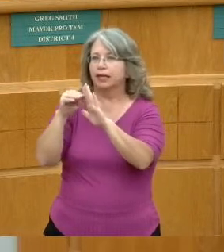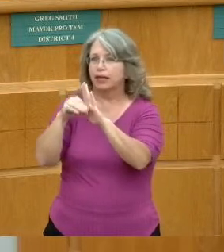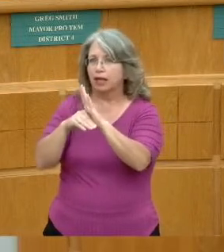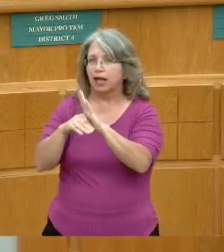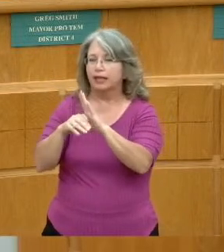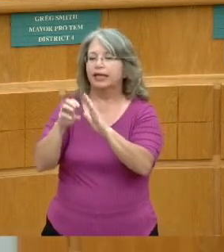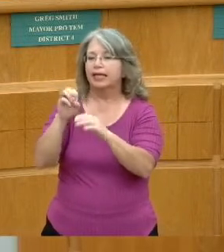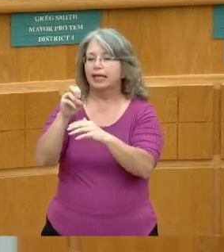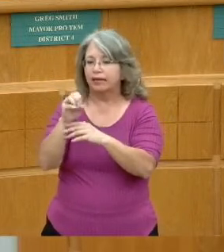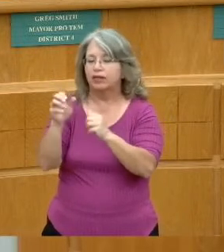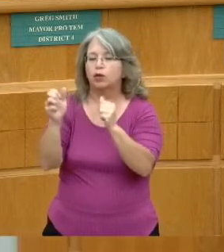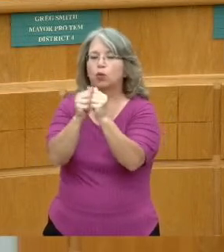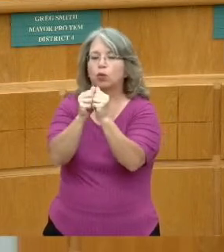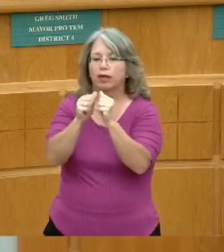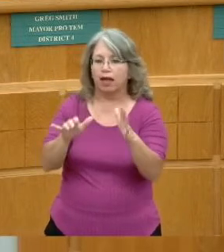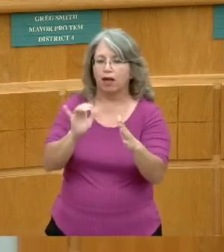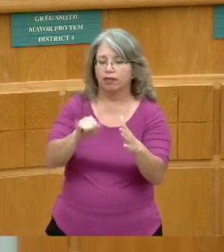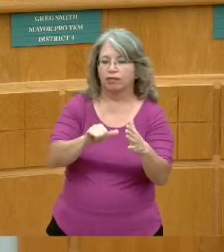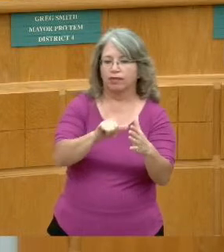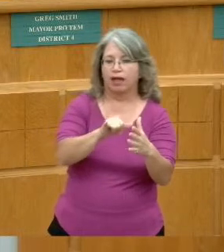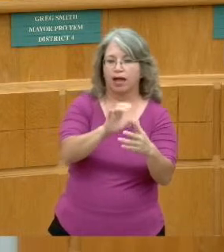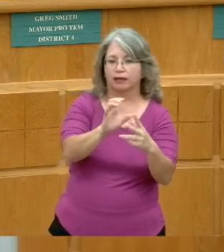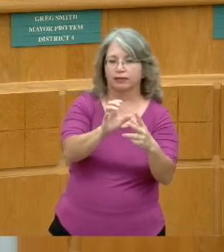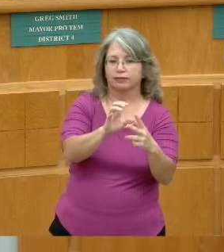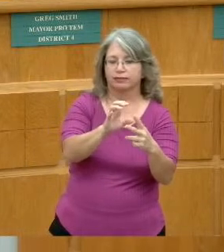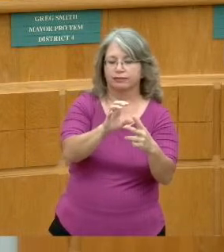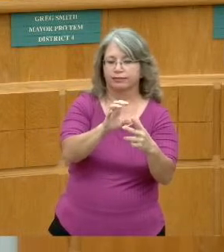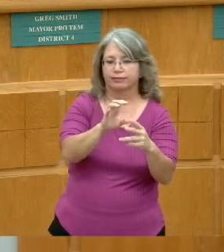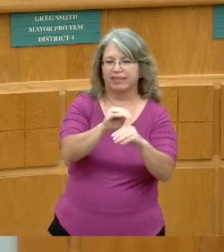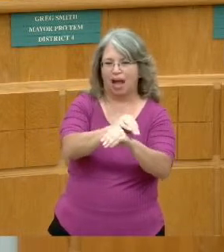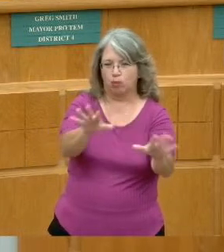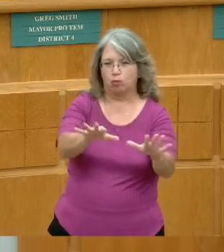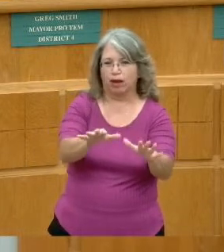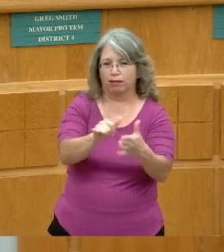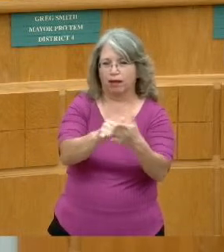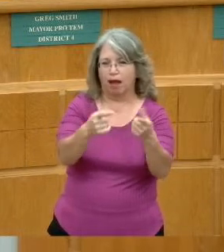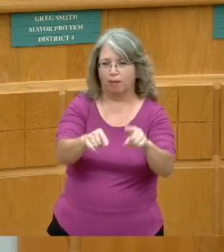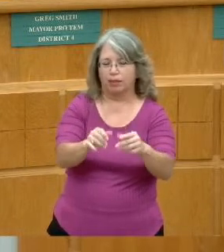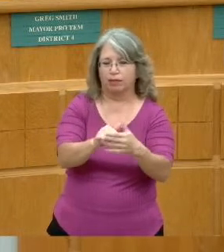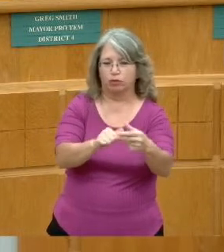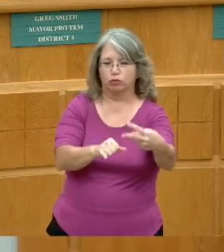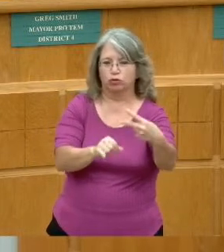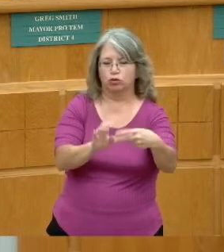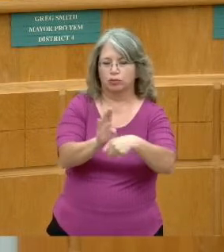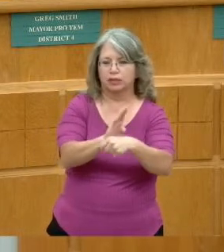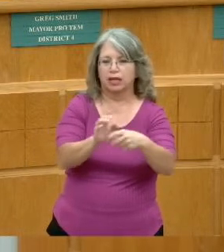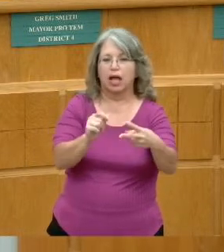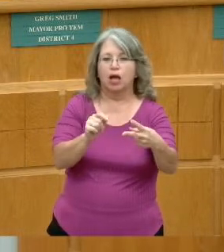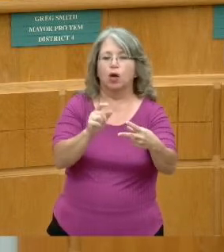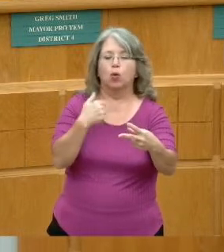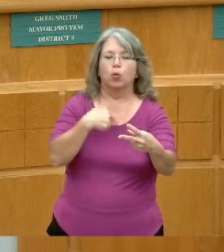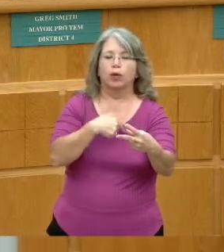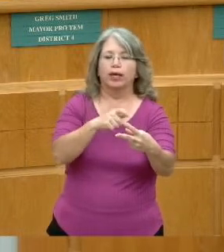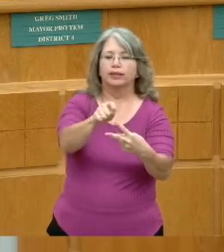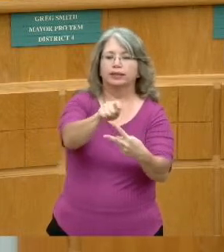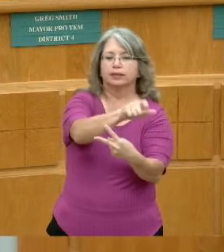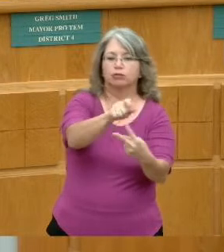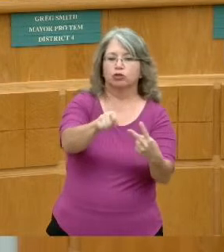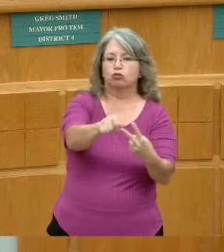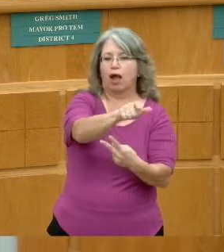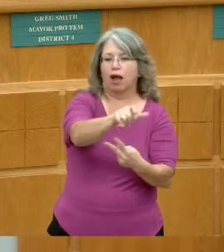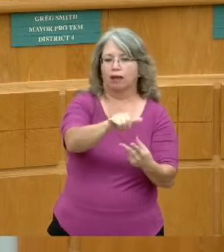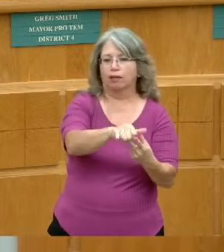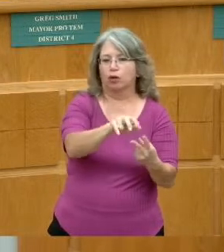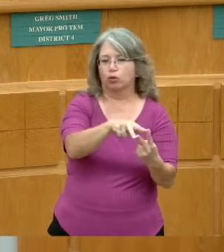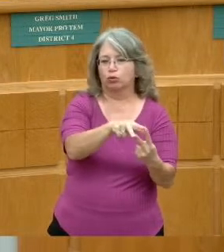week, I can subtract people that got COVID-19 because they were associated with a location where there was an outbreak. I've subtracted